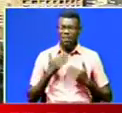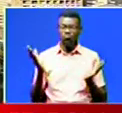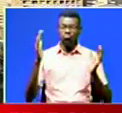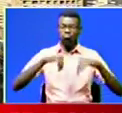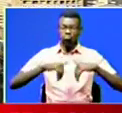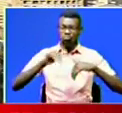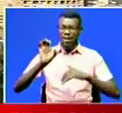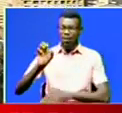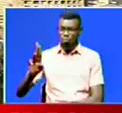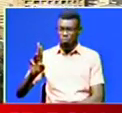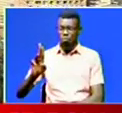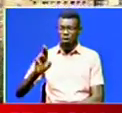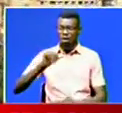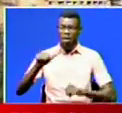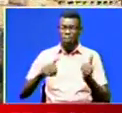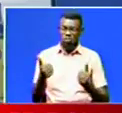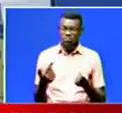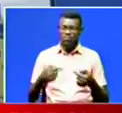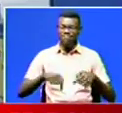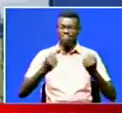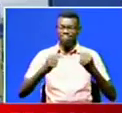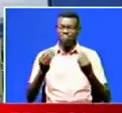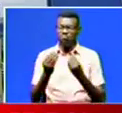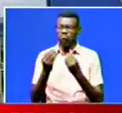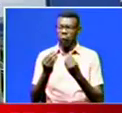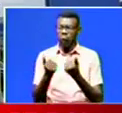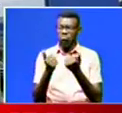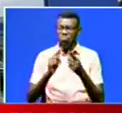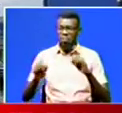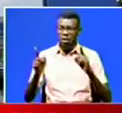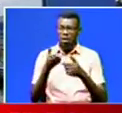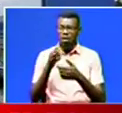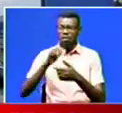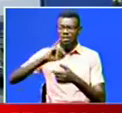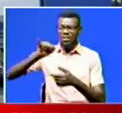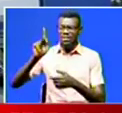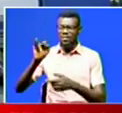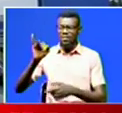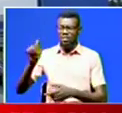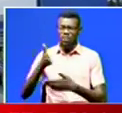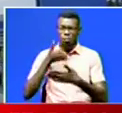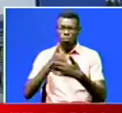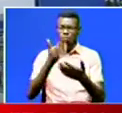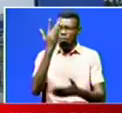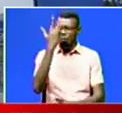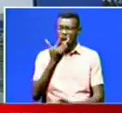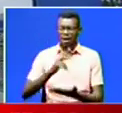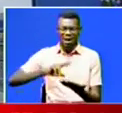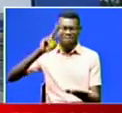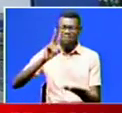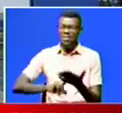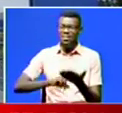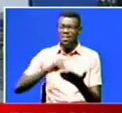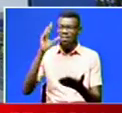conference on cross-border conflict management, but were refused entry at the JKIA for lack of visas despite